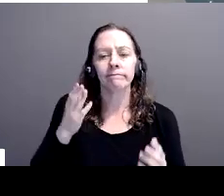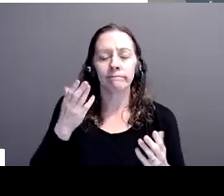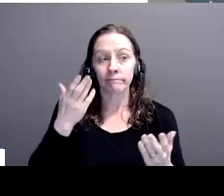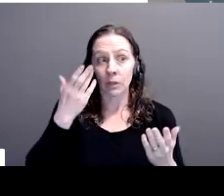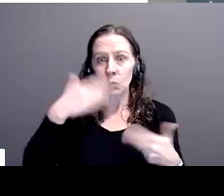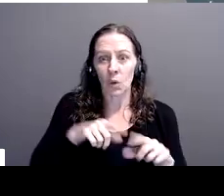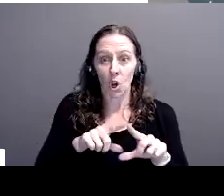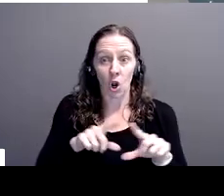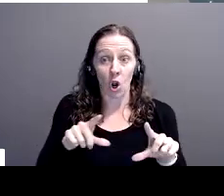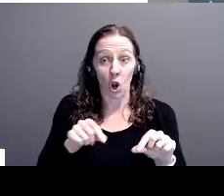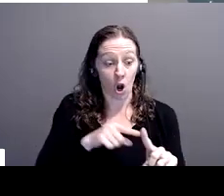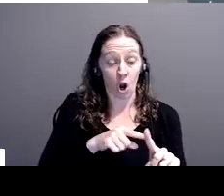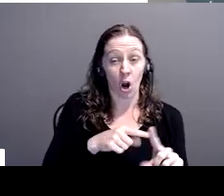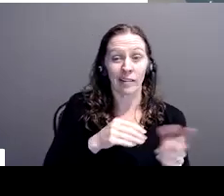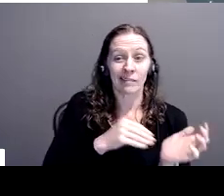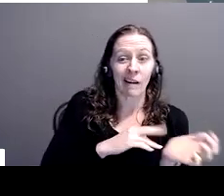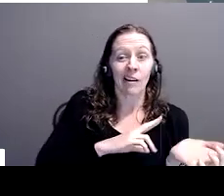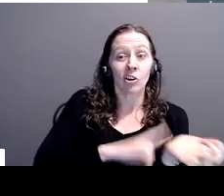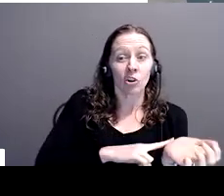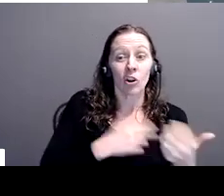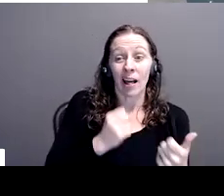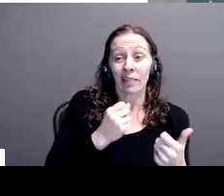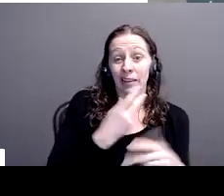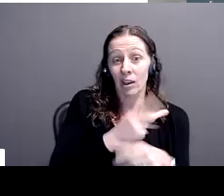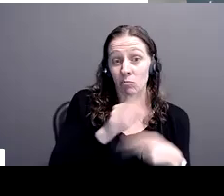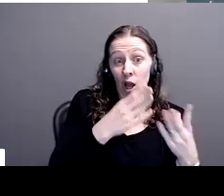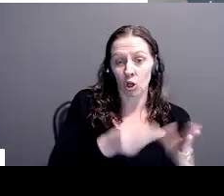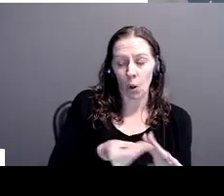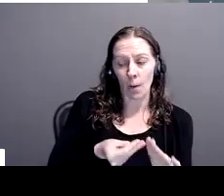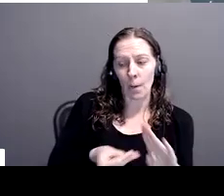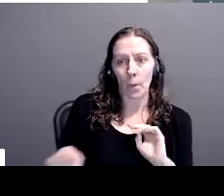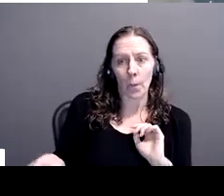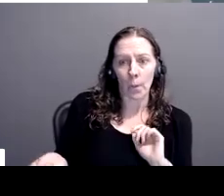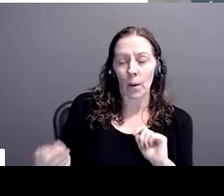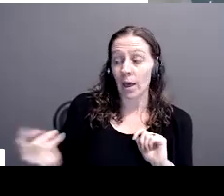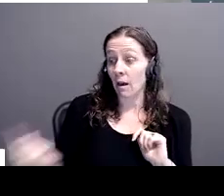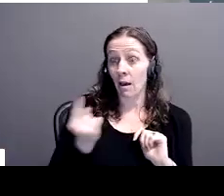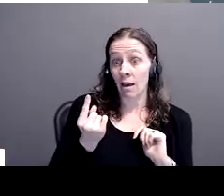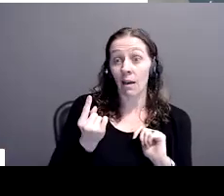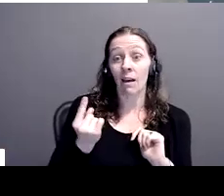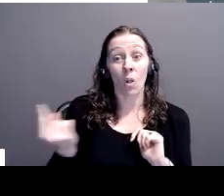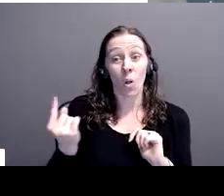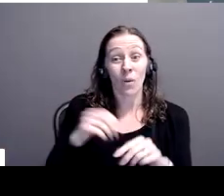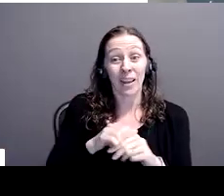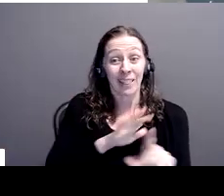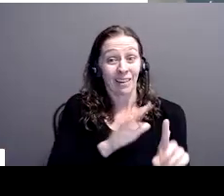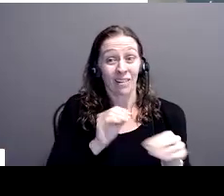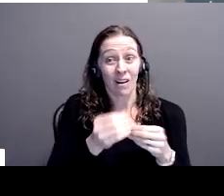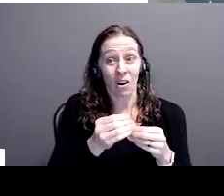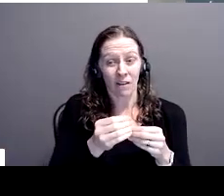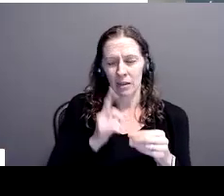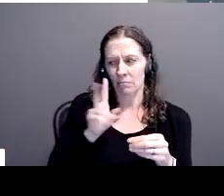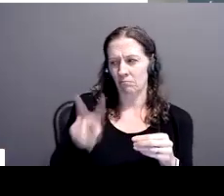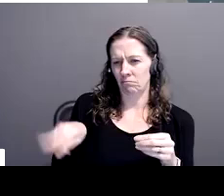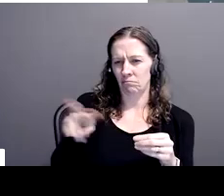providers to share with women who may present in healthcare provider offices with signs of abuse or